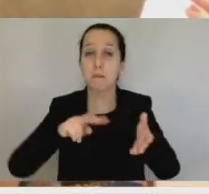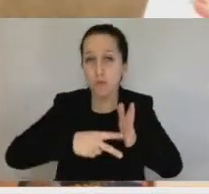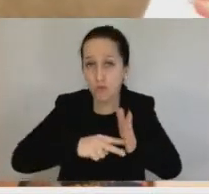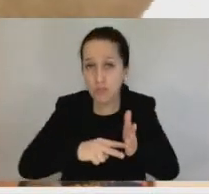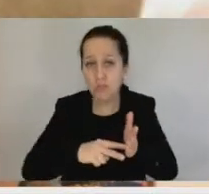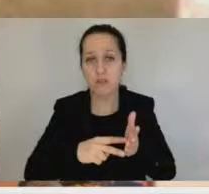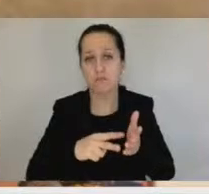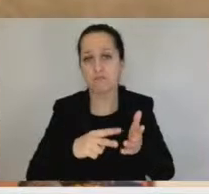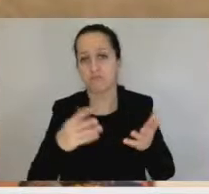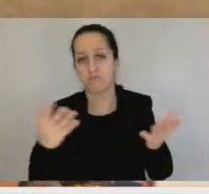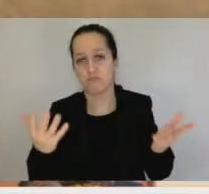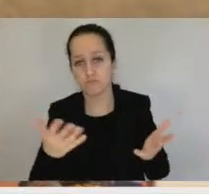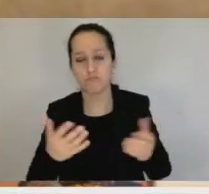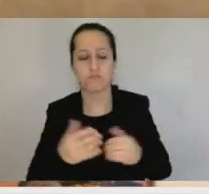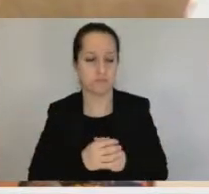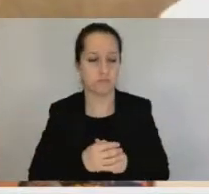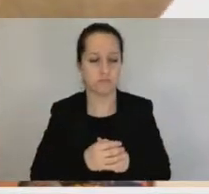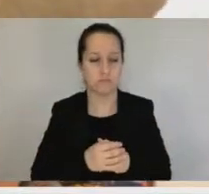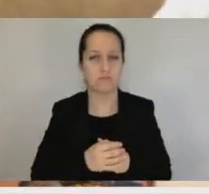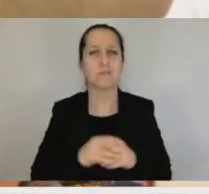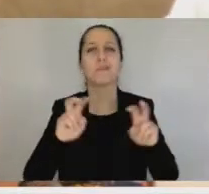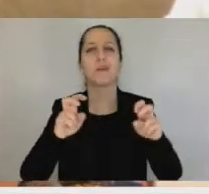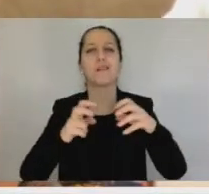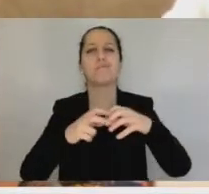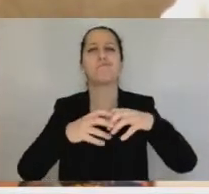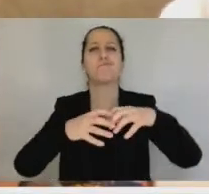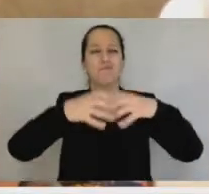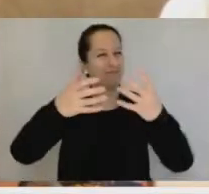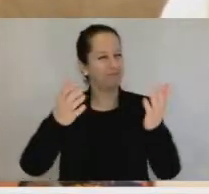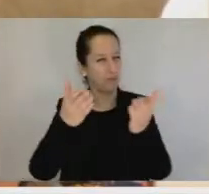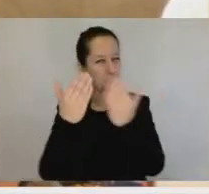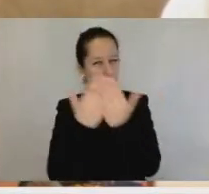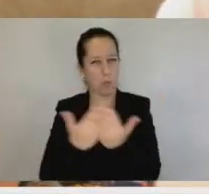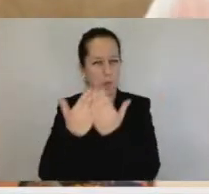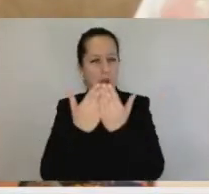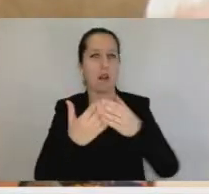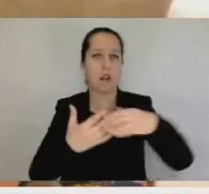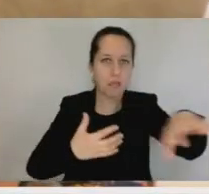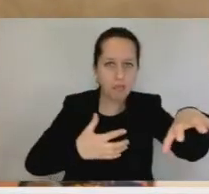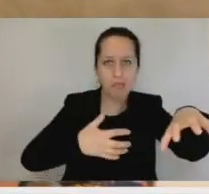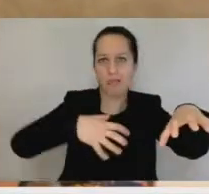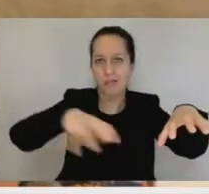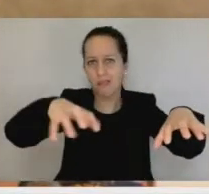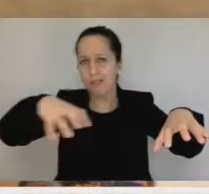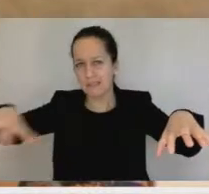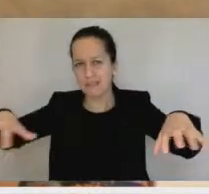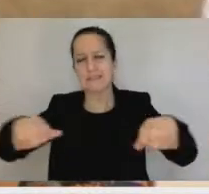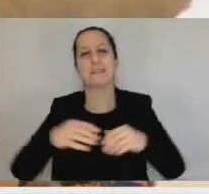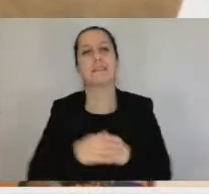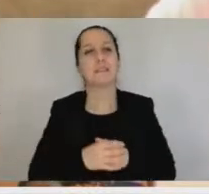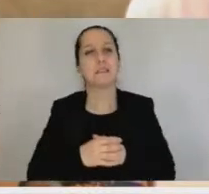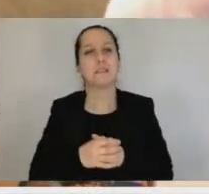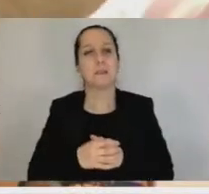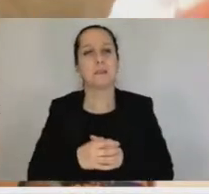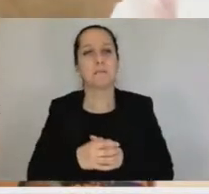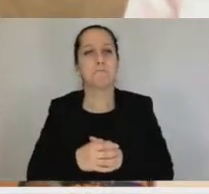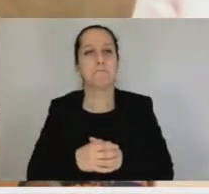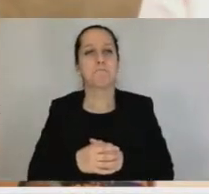But again, methodologically speaking, the example of segregation is, well,